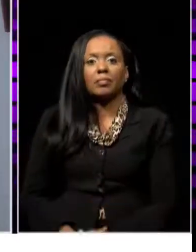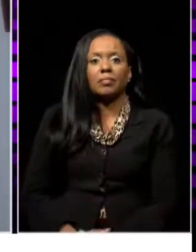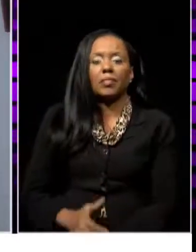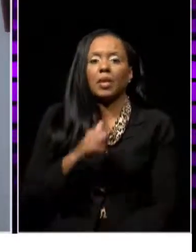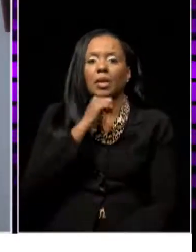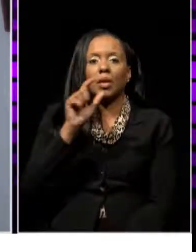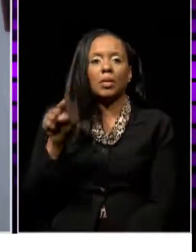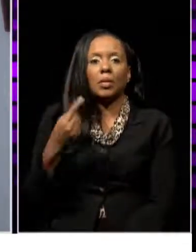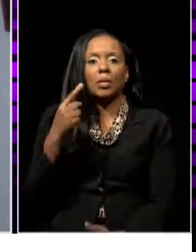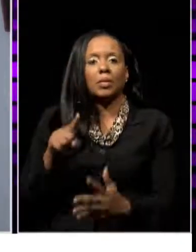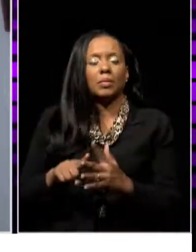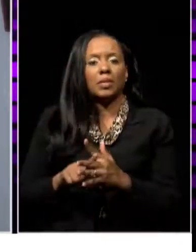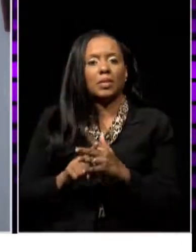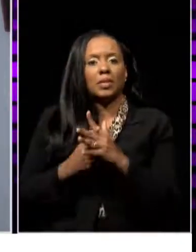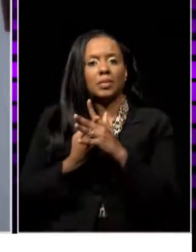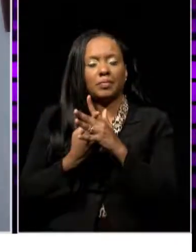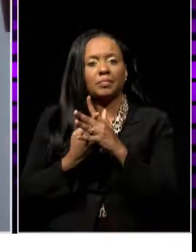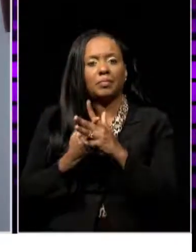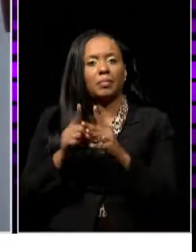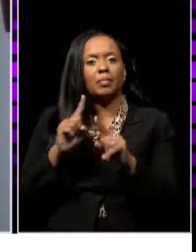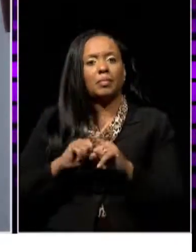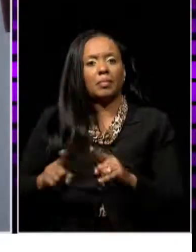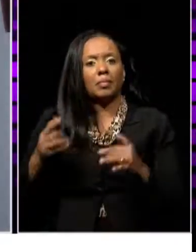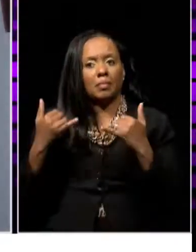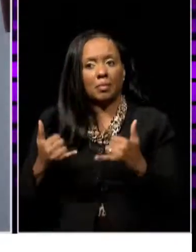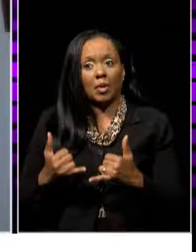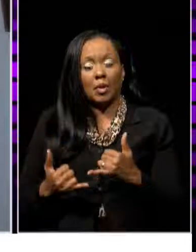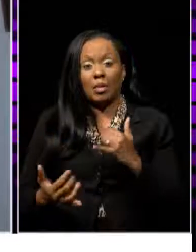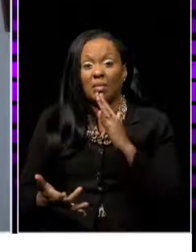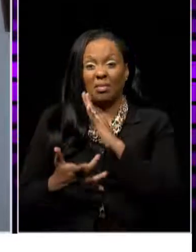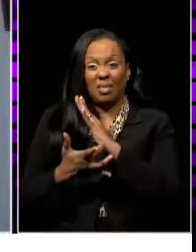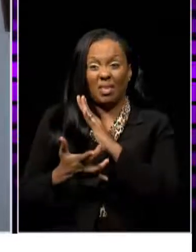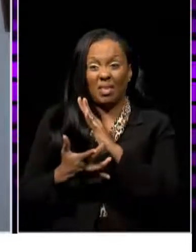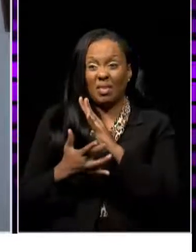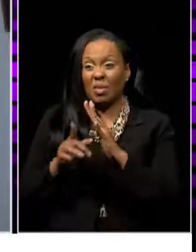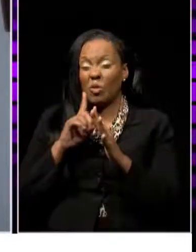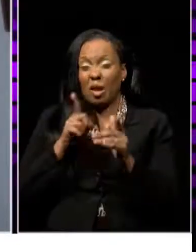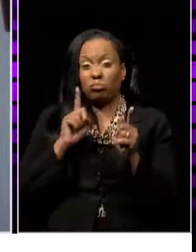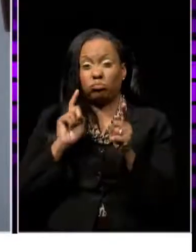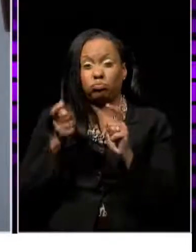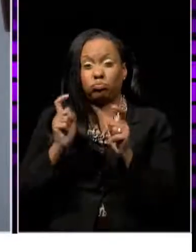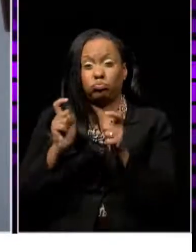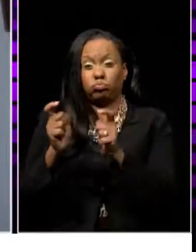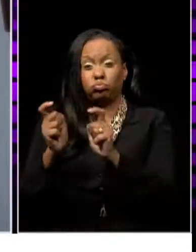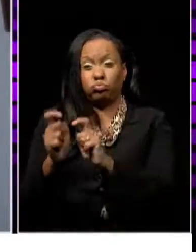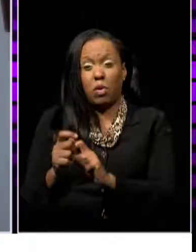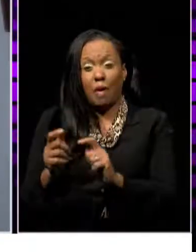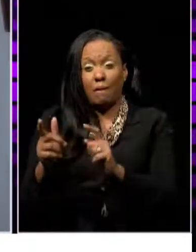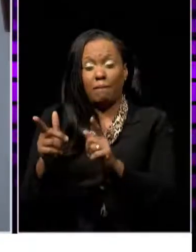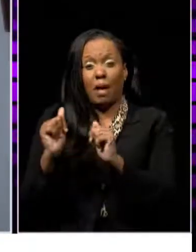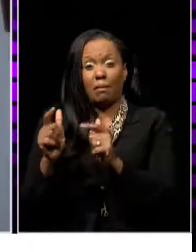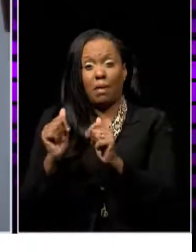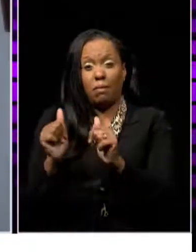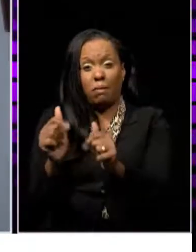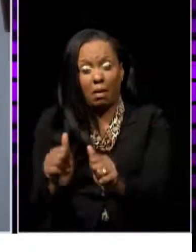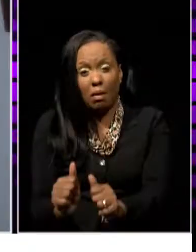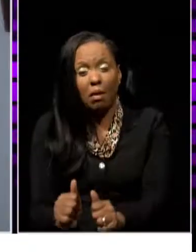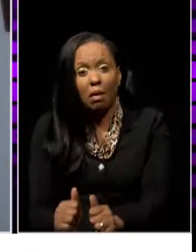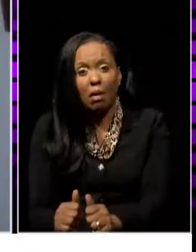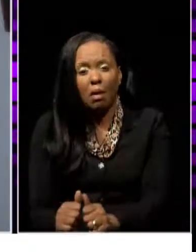beginning, because the way how technology is, it is dynamic. It changes all the time, and you kind of have